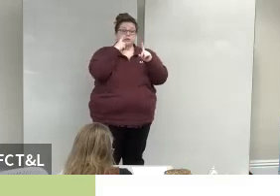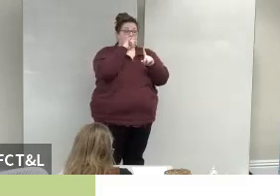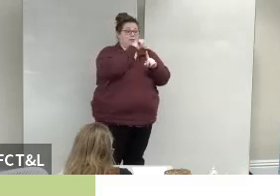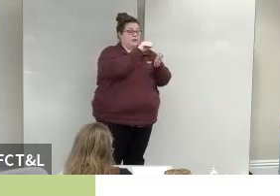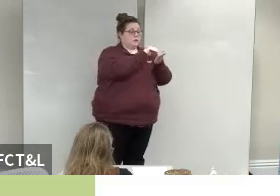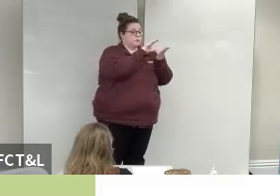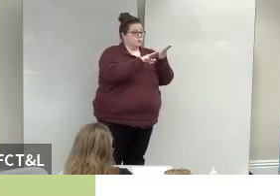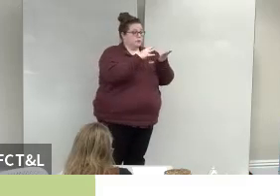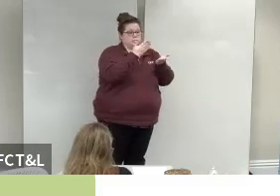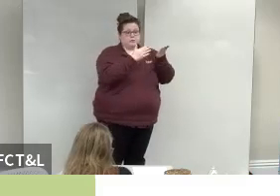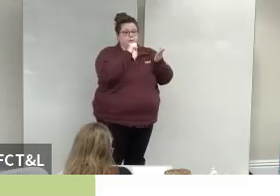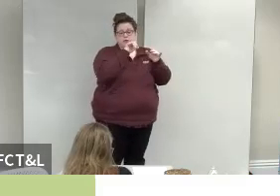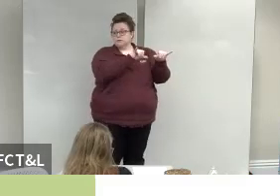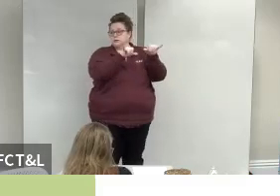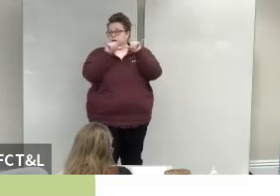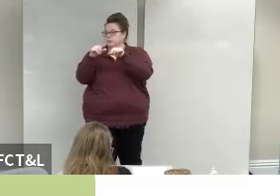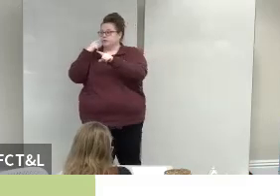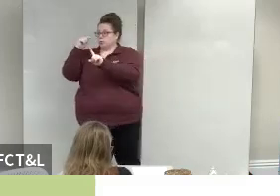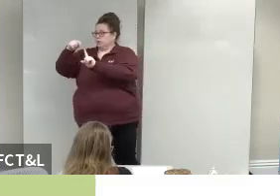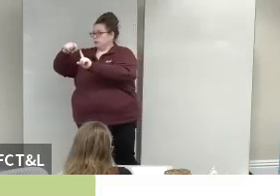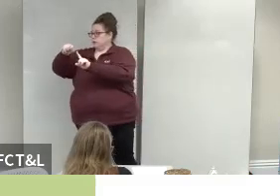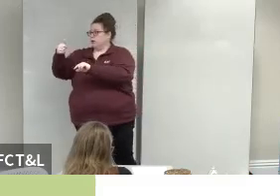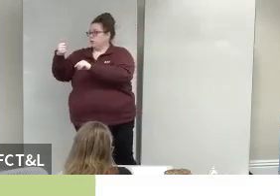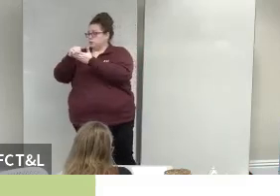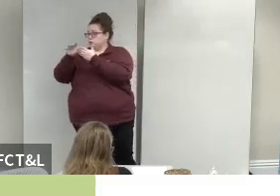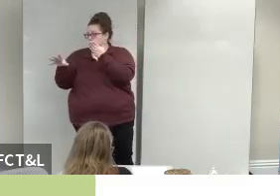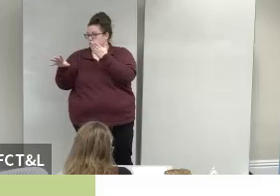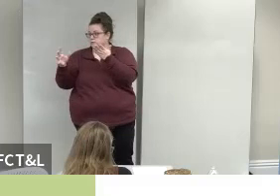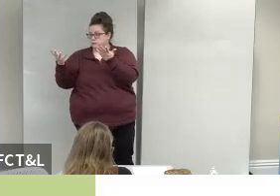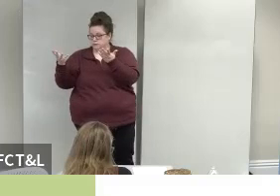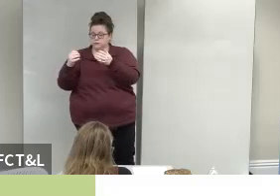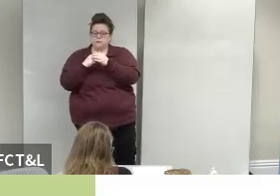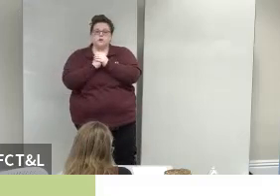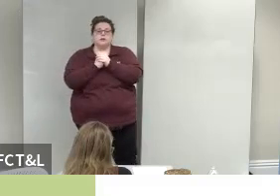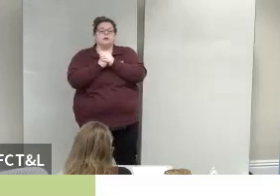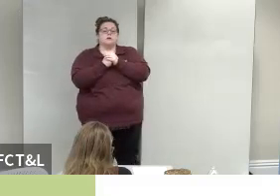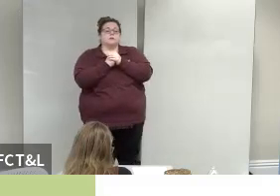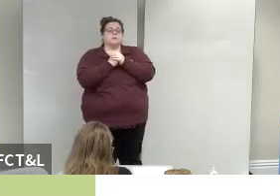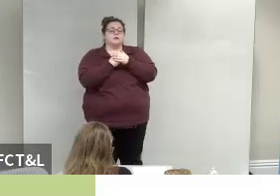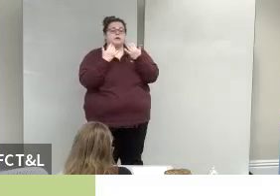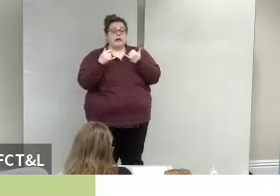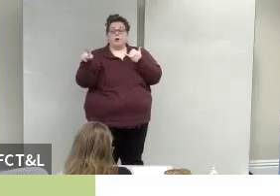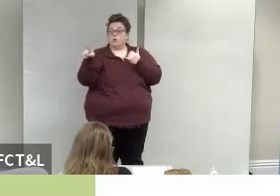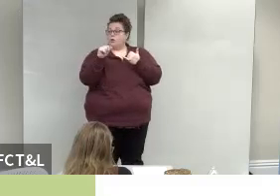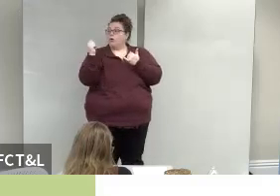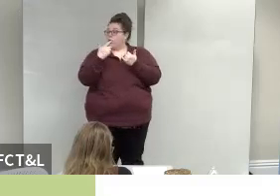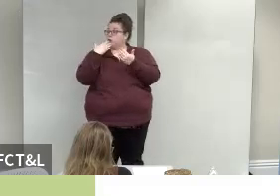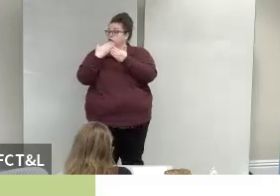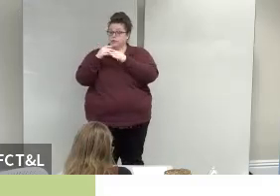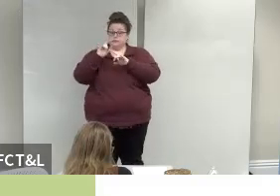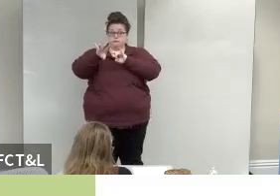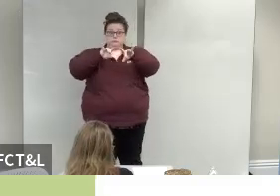do. So what works for one student may not work for another. So that's something to keep in mind.